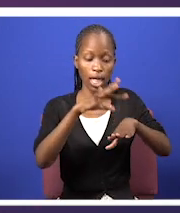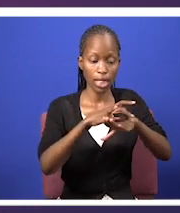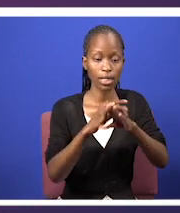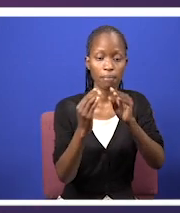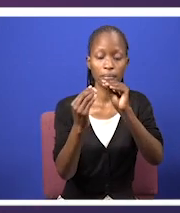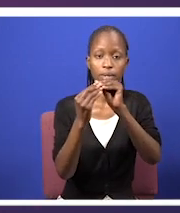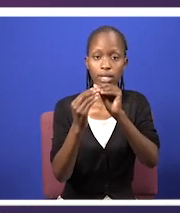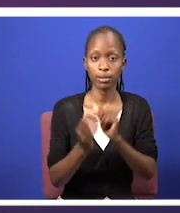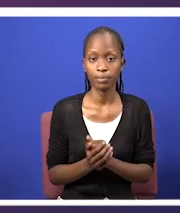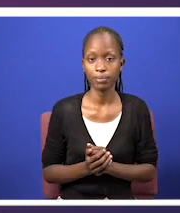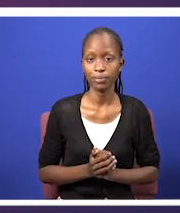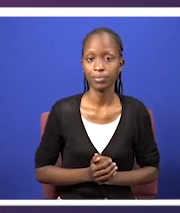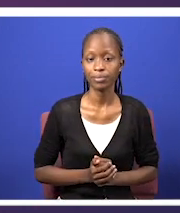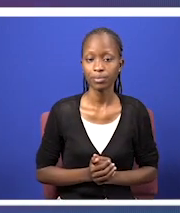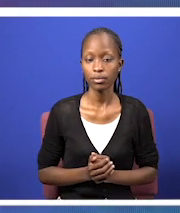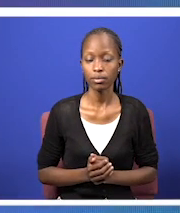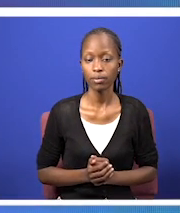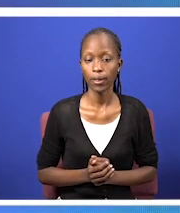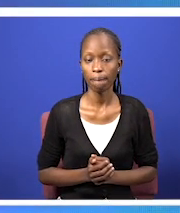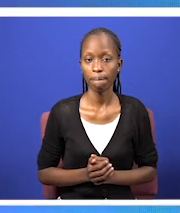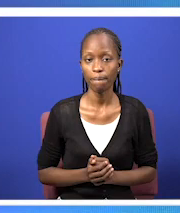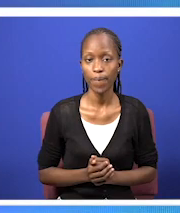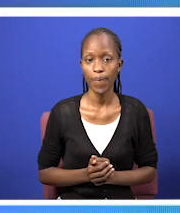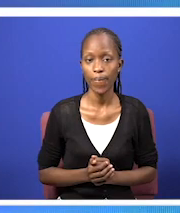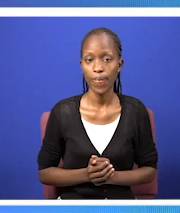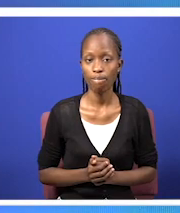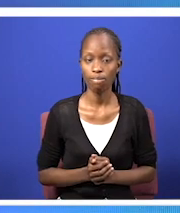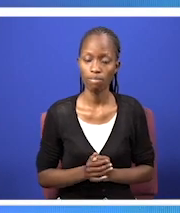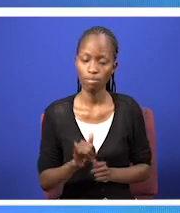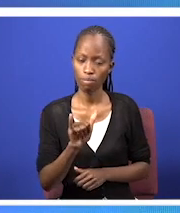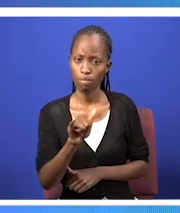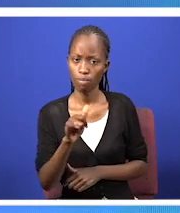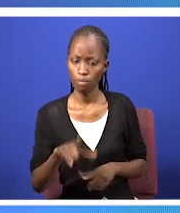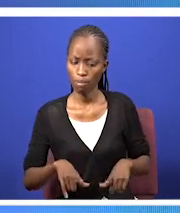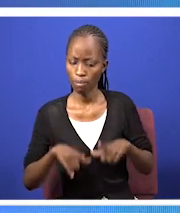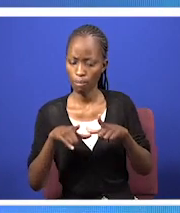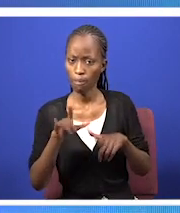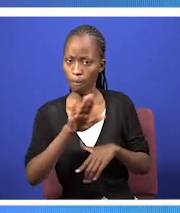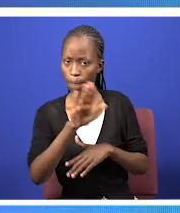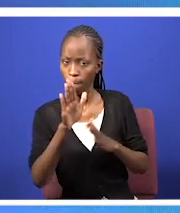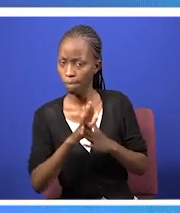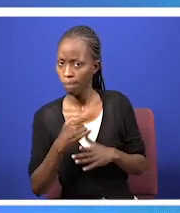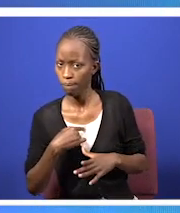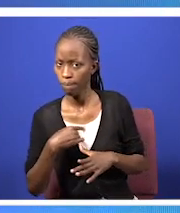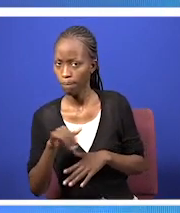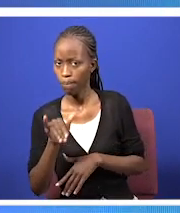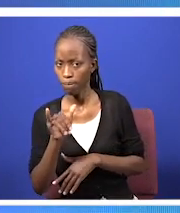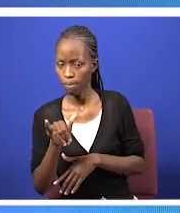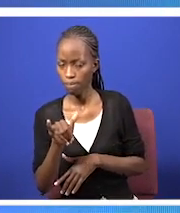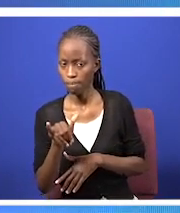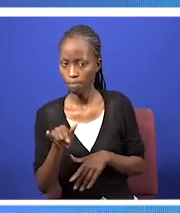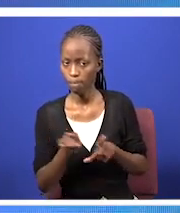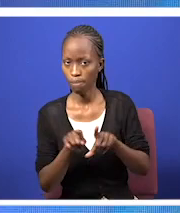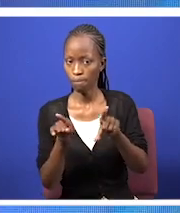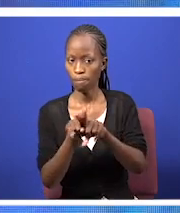earth meet. Can that be said of your life and mine? Can that be said